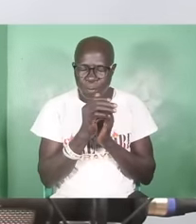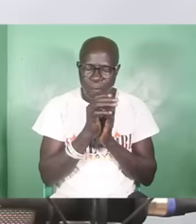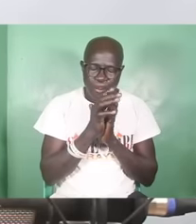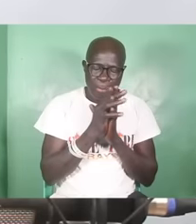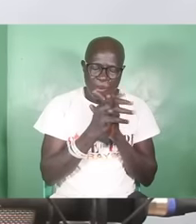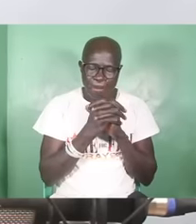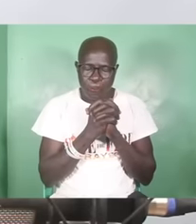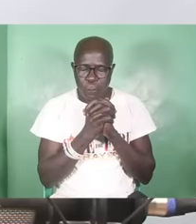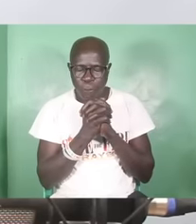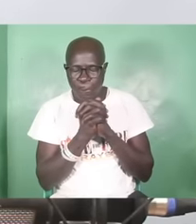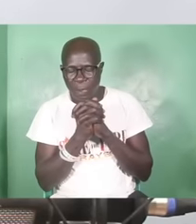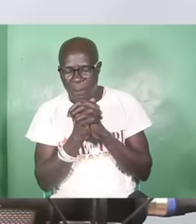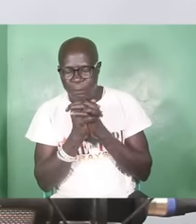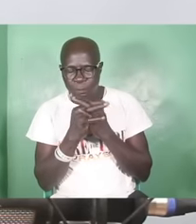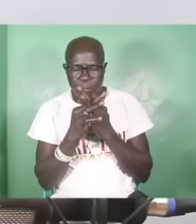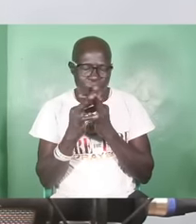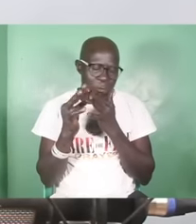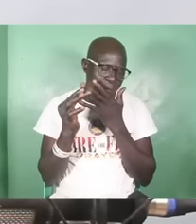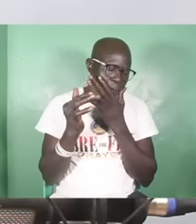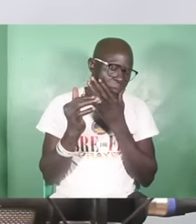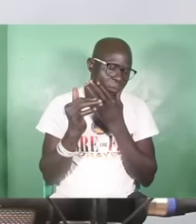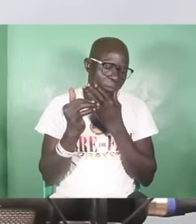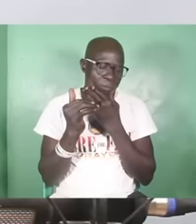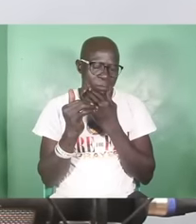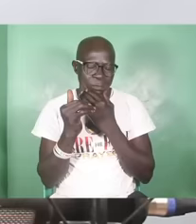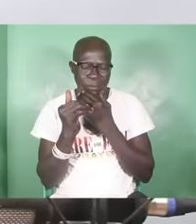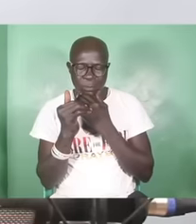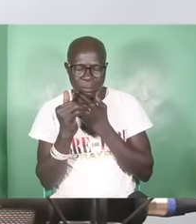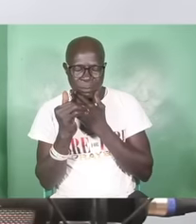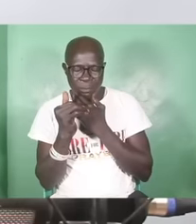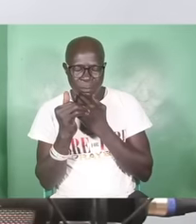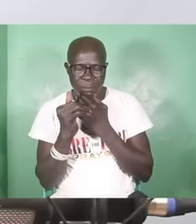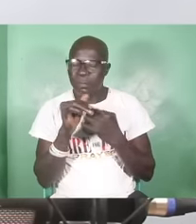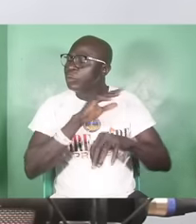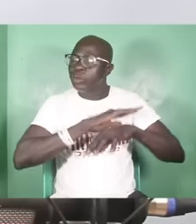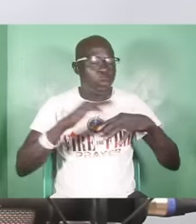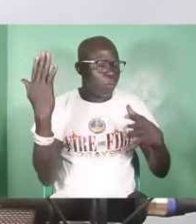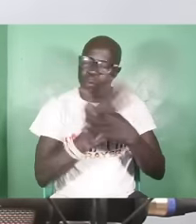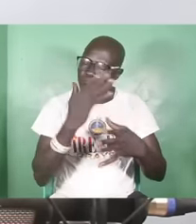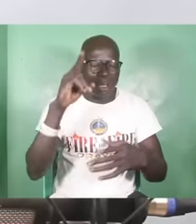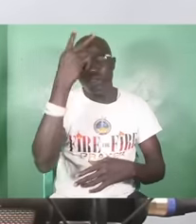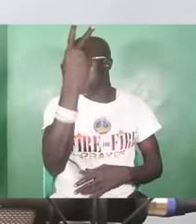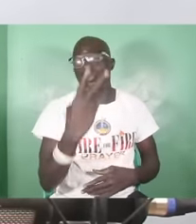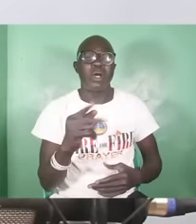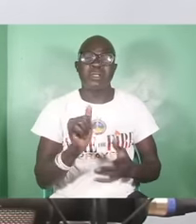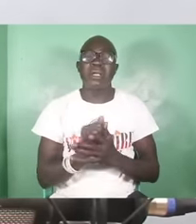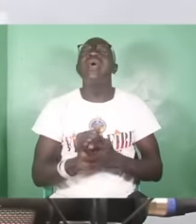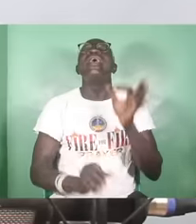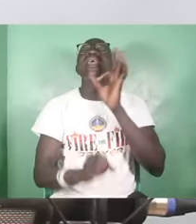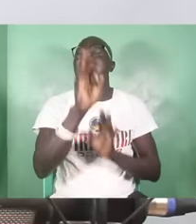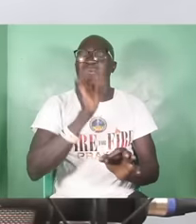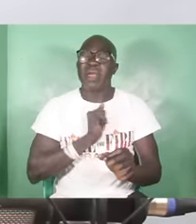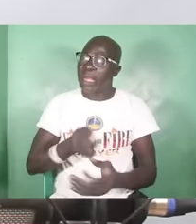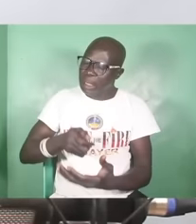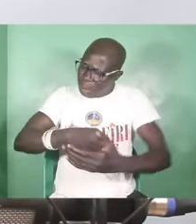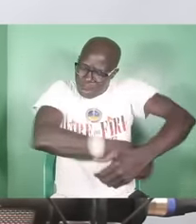sa je ki emi o fi oko ogun mole lekan emi ki yo ogun le ko ni di igba meji you don't need to eh kai ti won fi oko ogun le